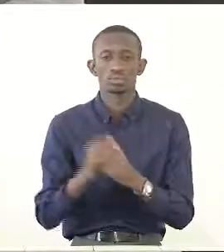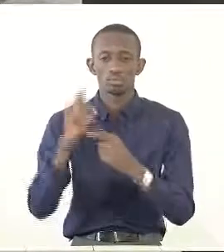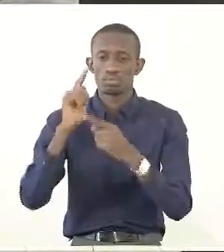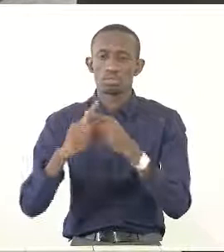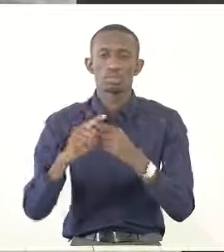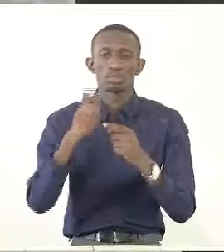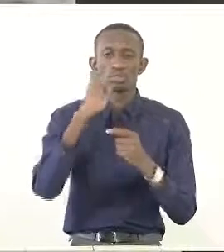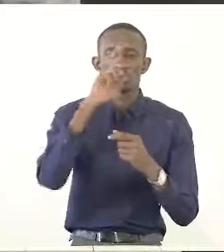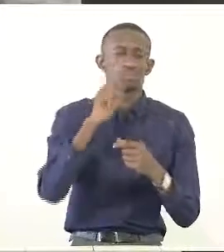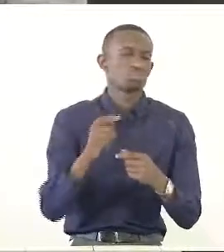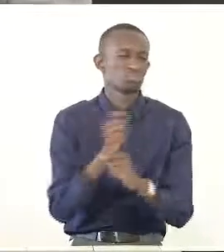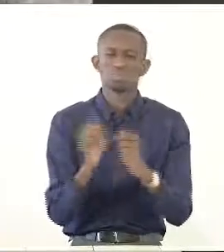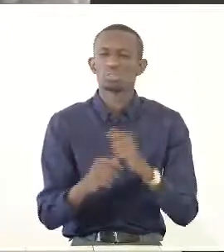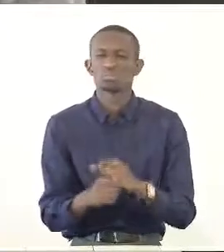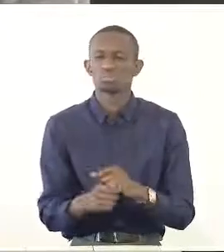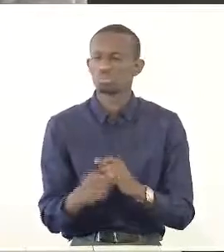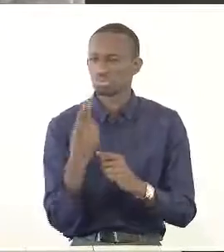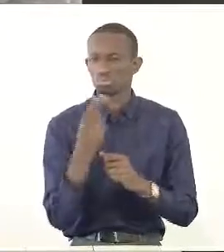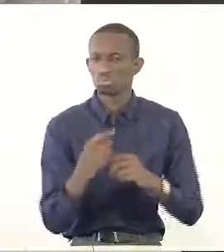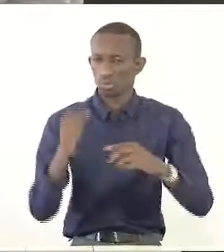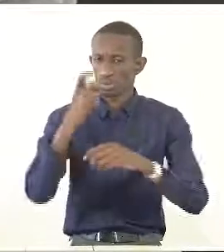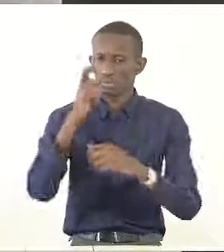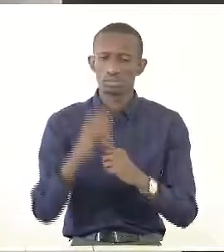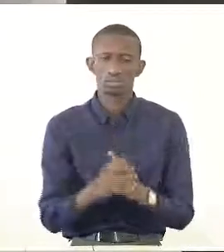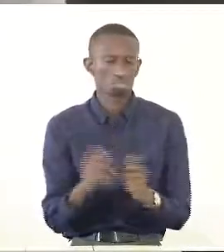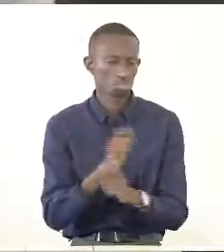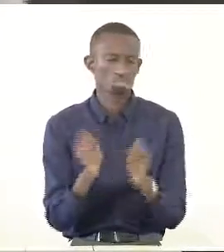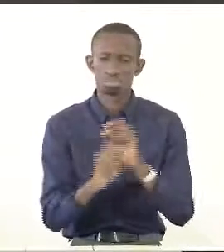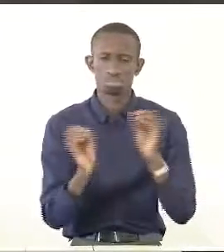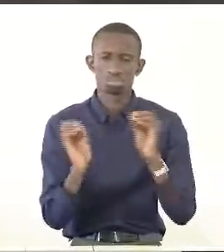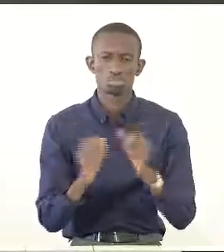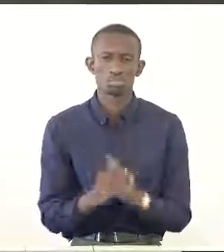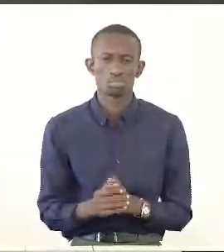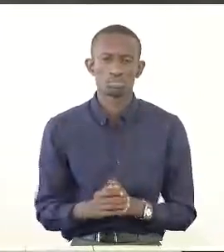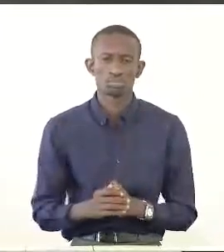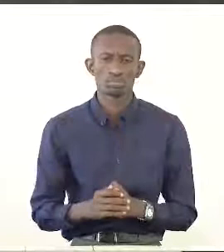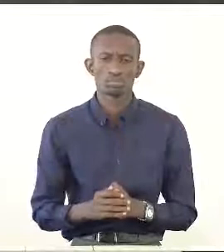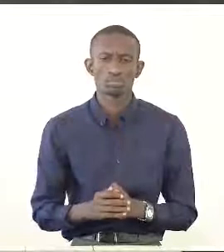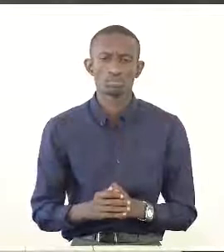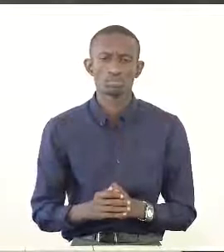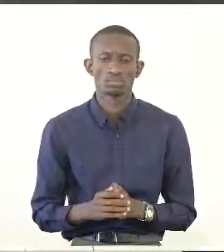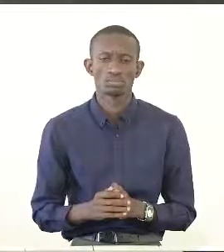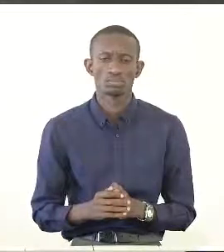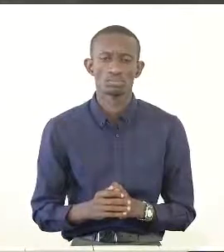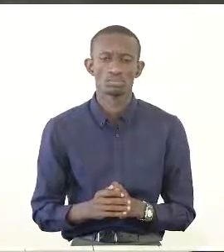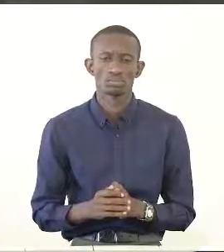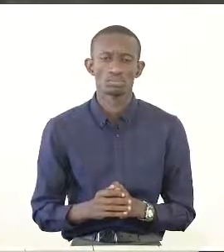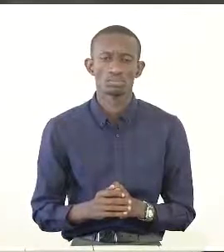is 2 power x. So there is no change. Then we